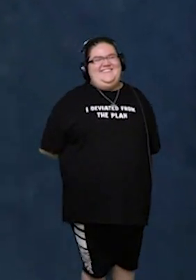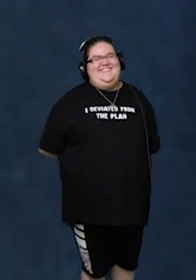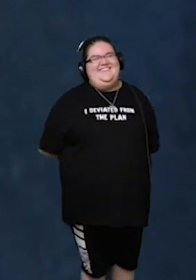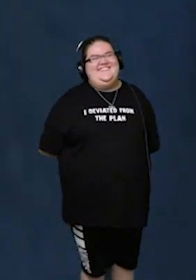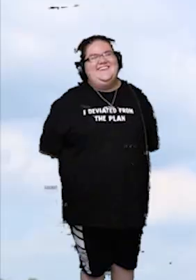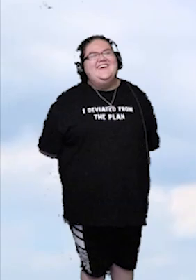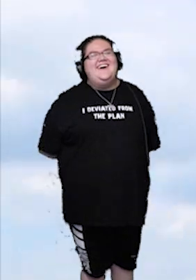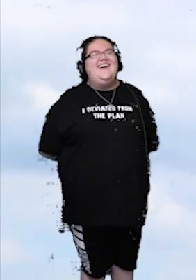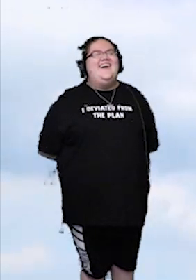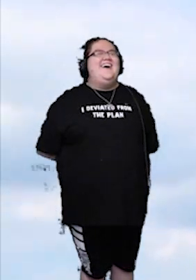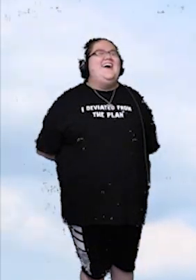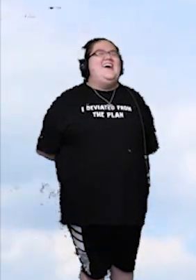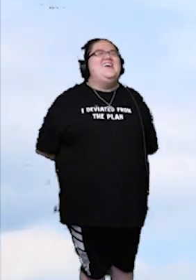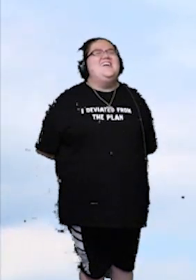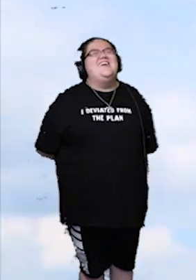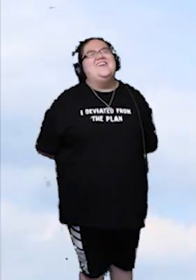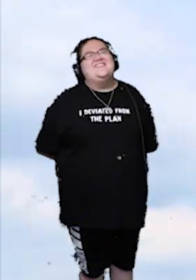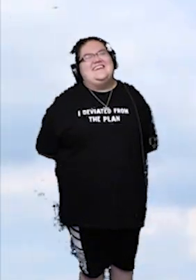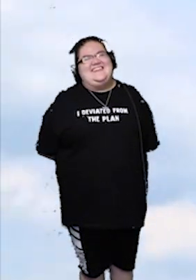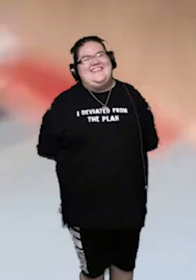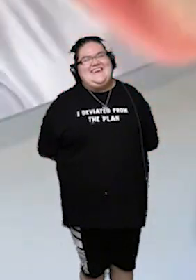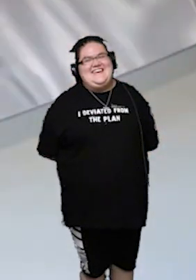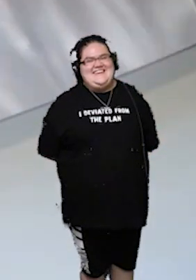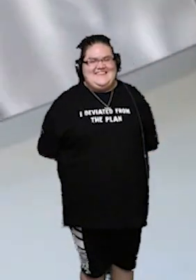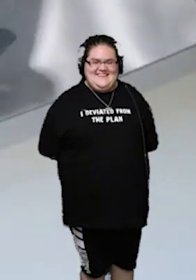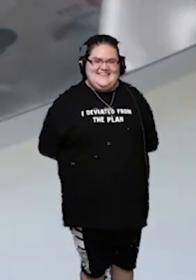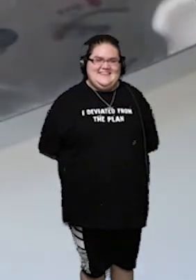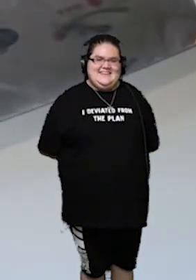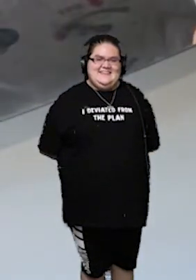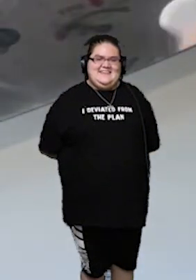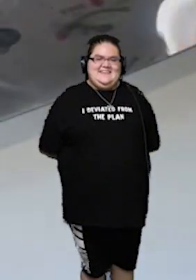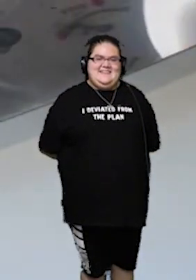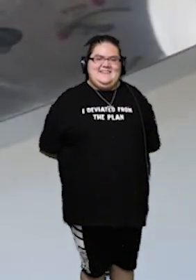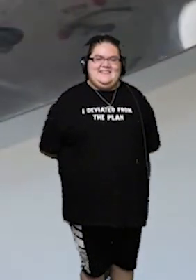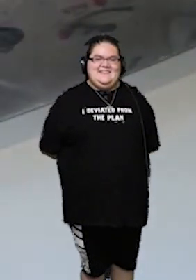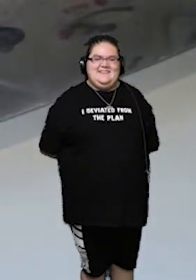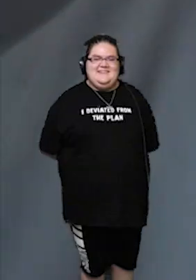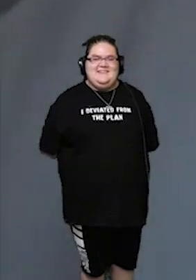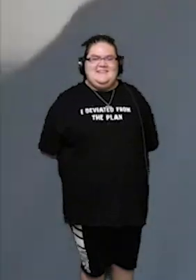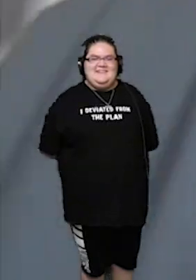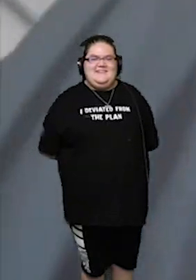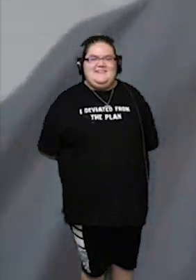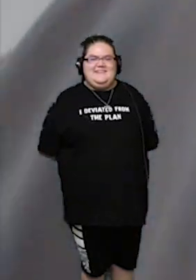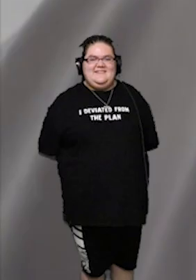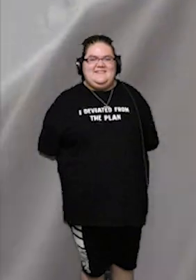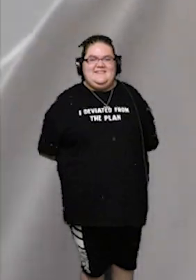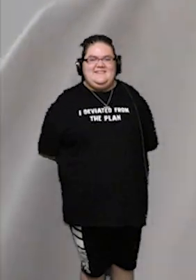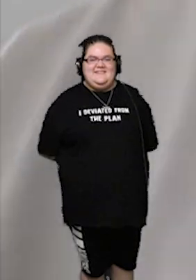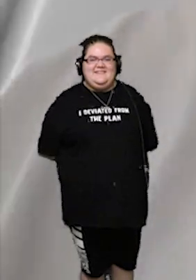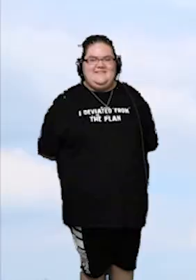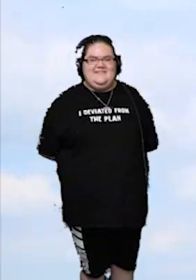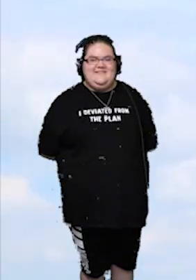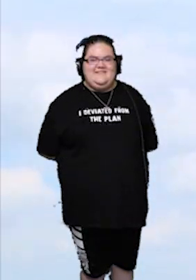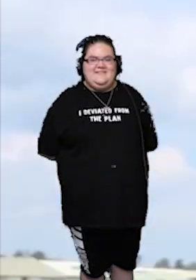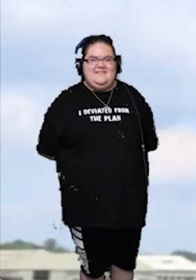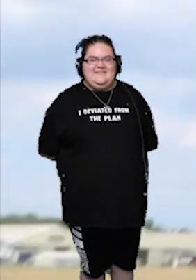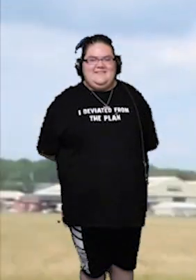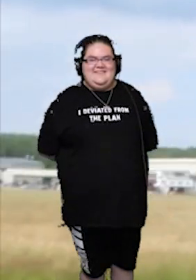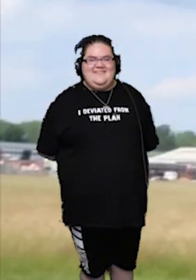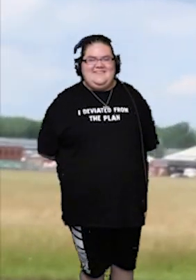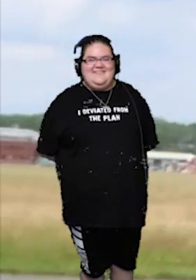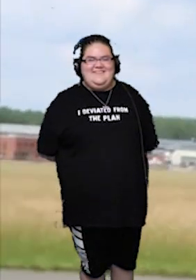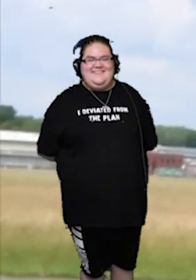fucking whale. Here I come! Ethan! Shit, Simon's coming. Okay, well, I'm done. I'm done for. I've got nowhere to hide. Get